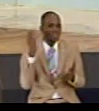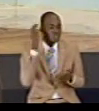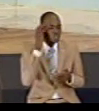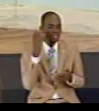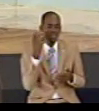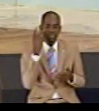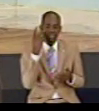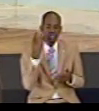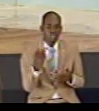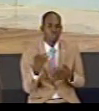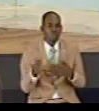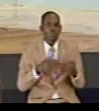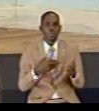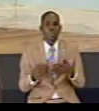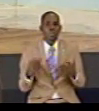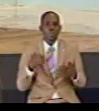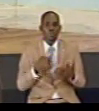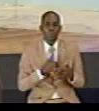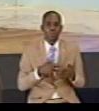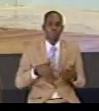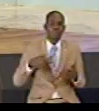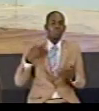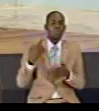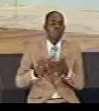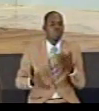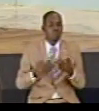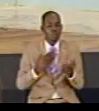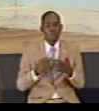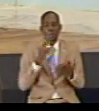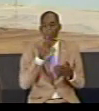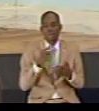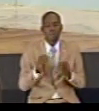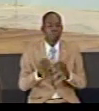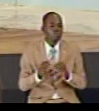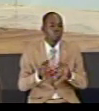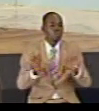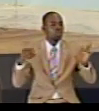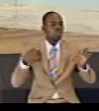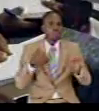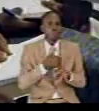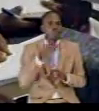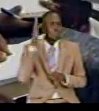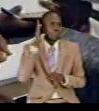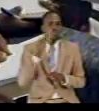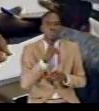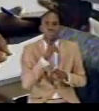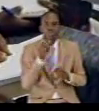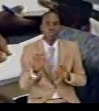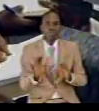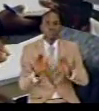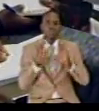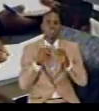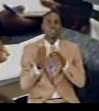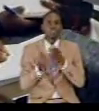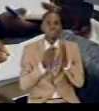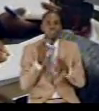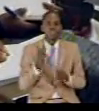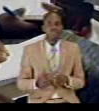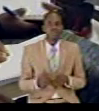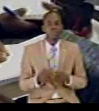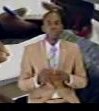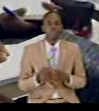feel, whatever people are spreading, all the rumors, we will not fear. Though the waters thereof